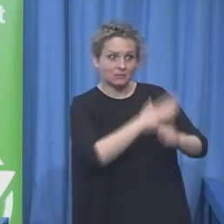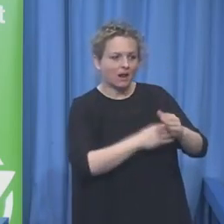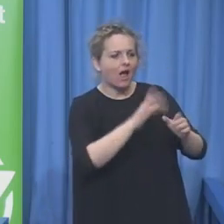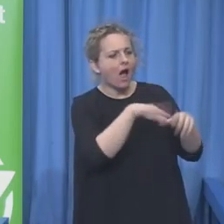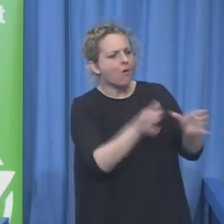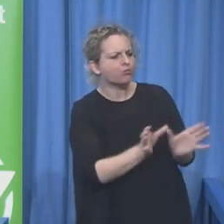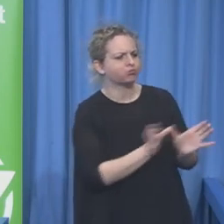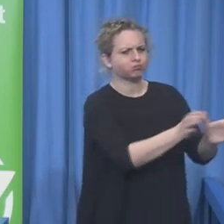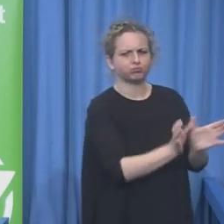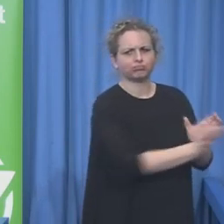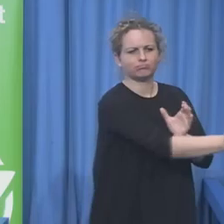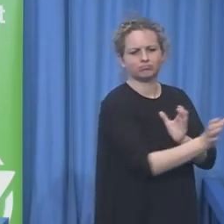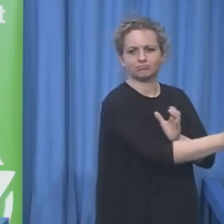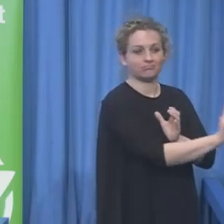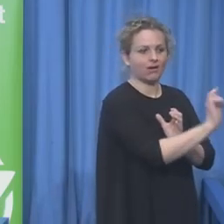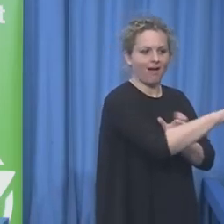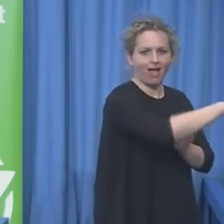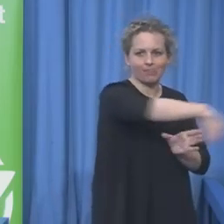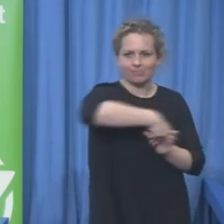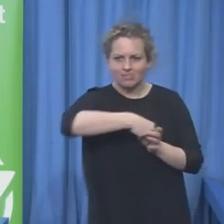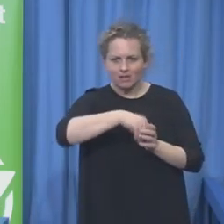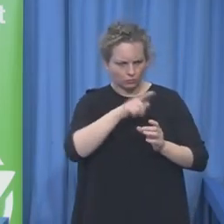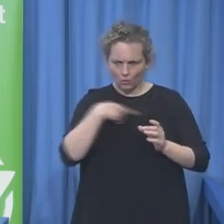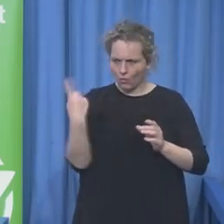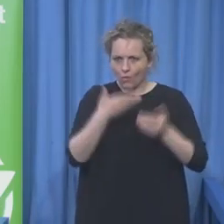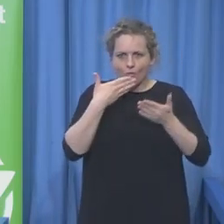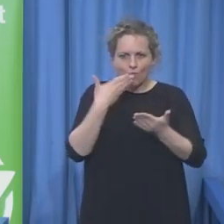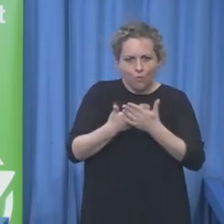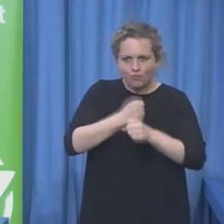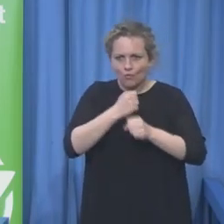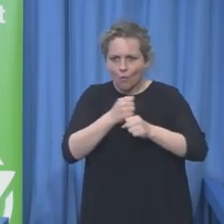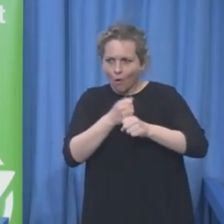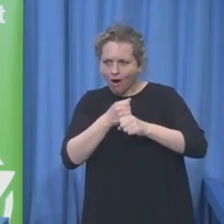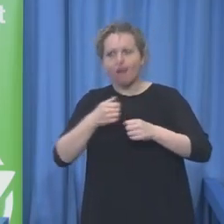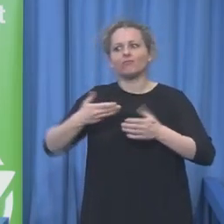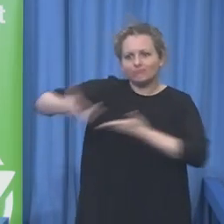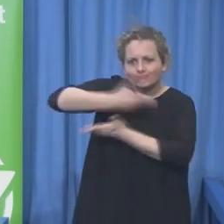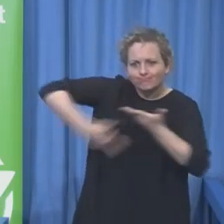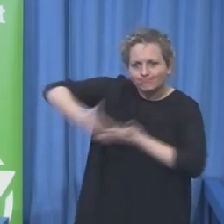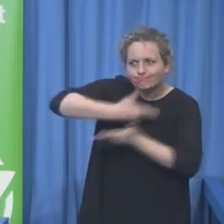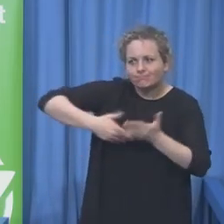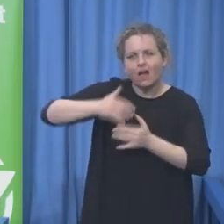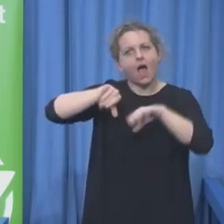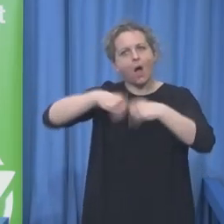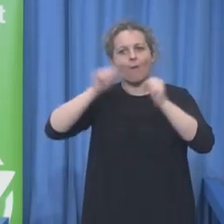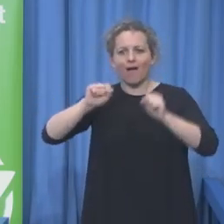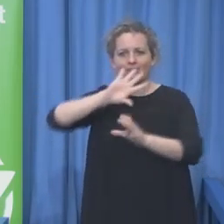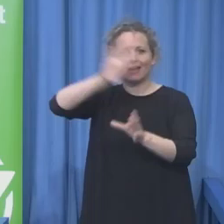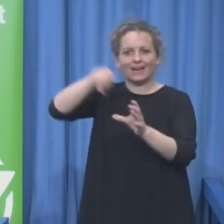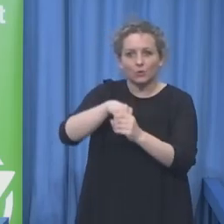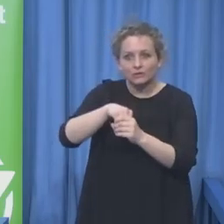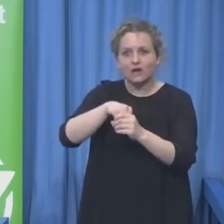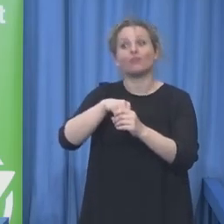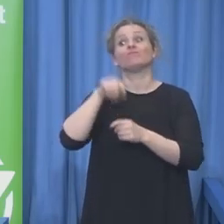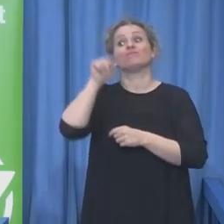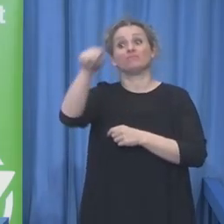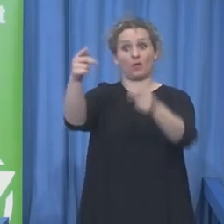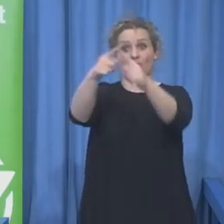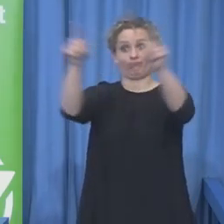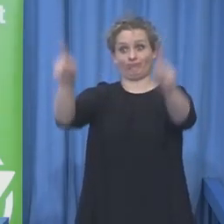What stemmed from that was a real strong partnership between the University of Vermont, the state of Vermont's